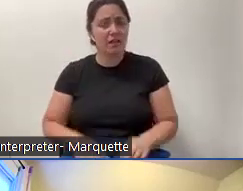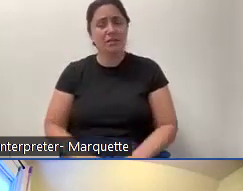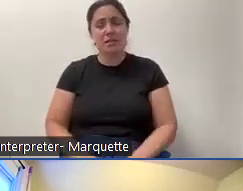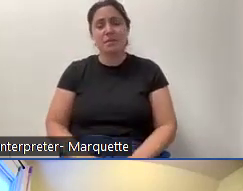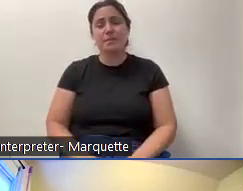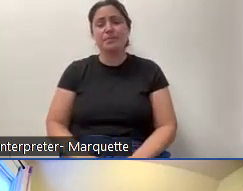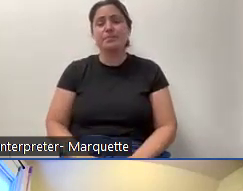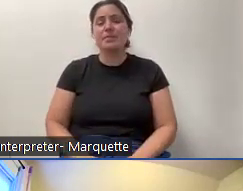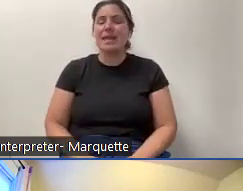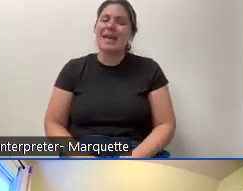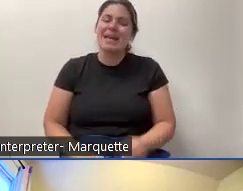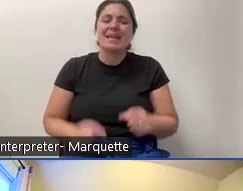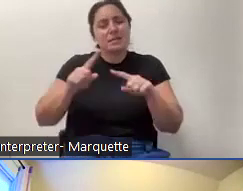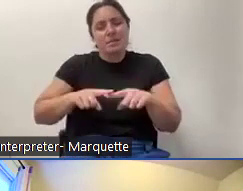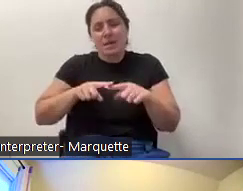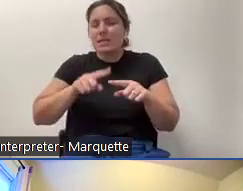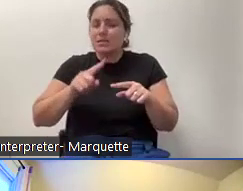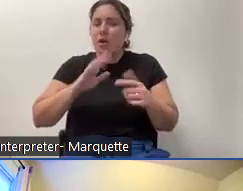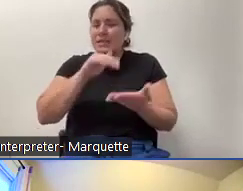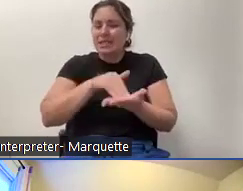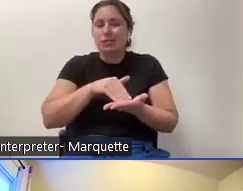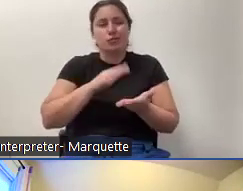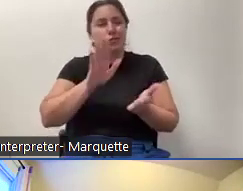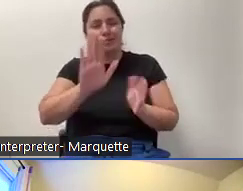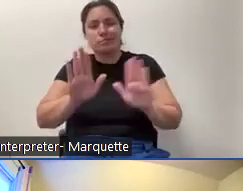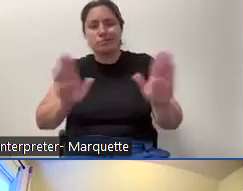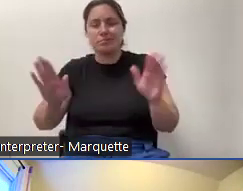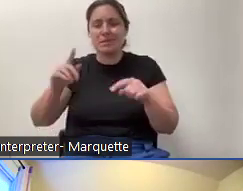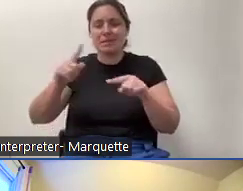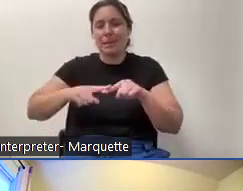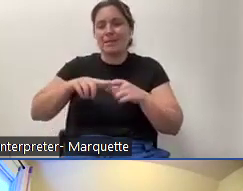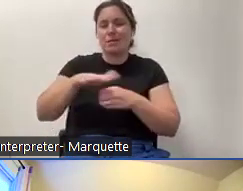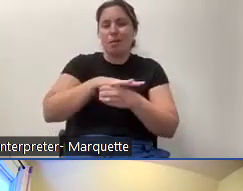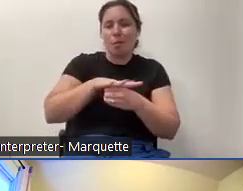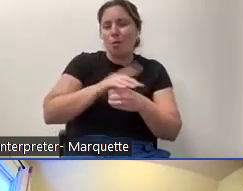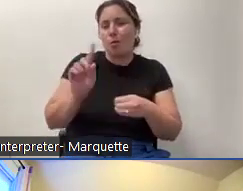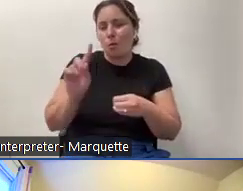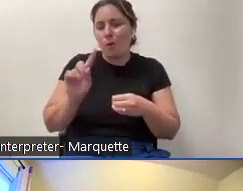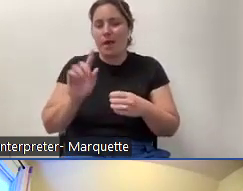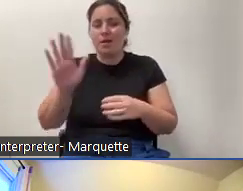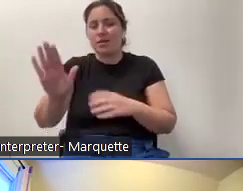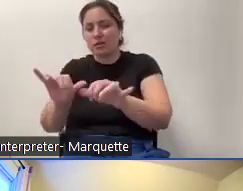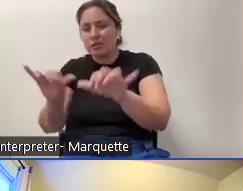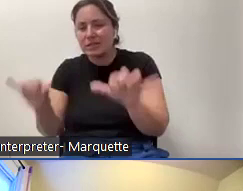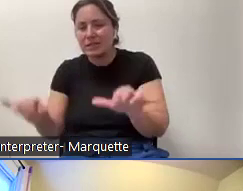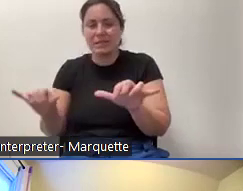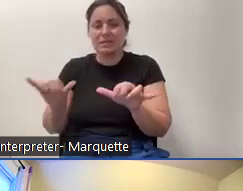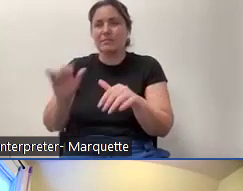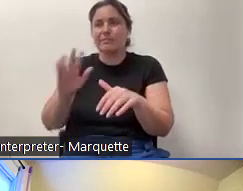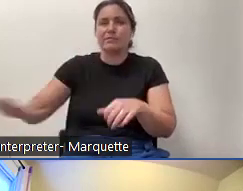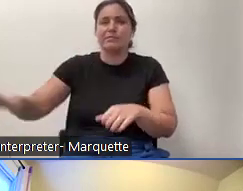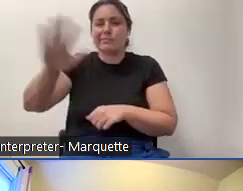little different from center to center based on that local landscape and the shape of their system in the state,